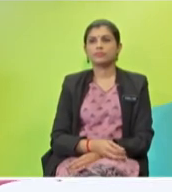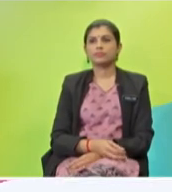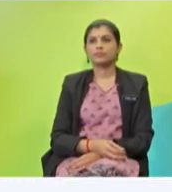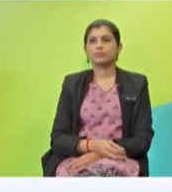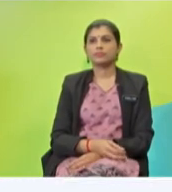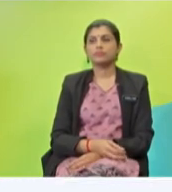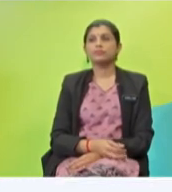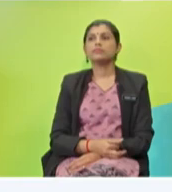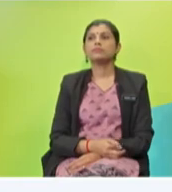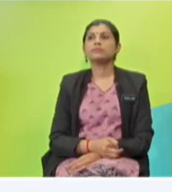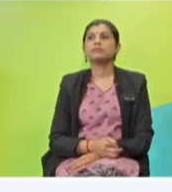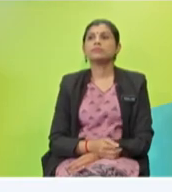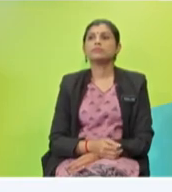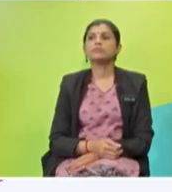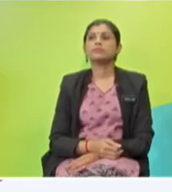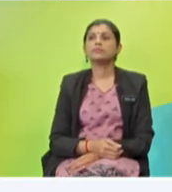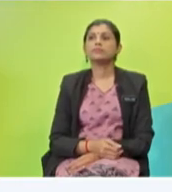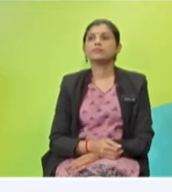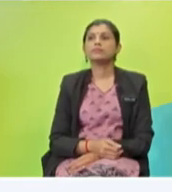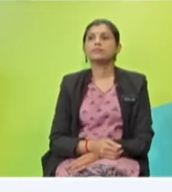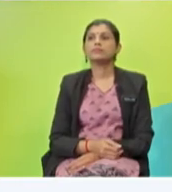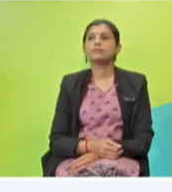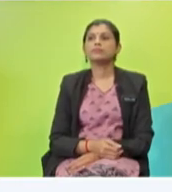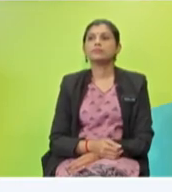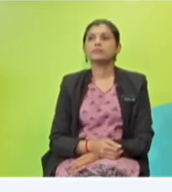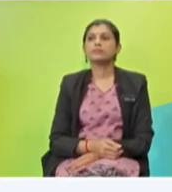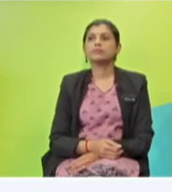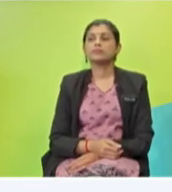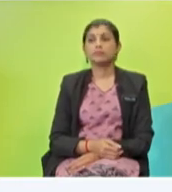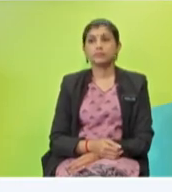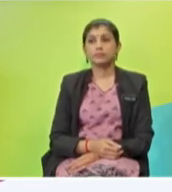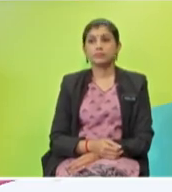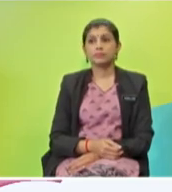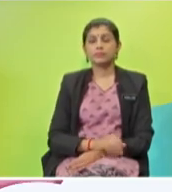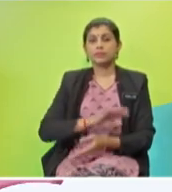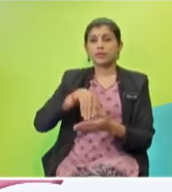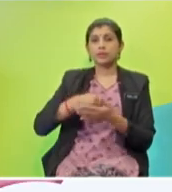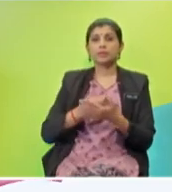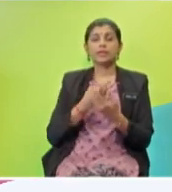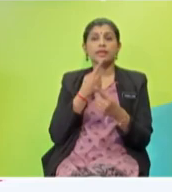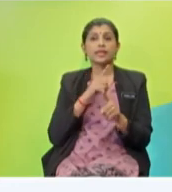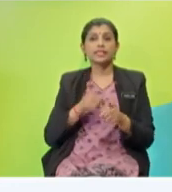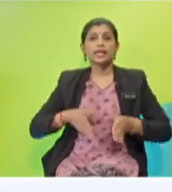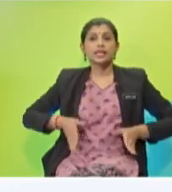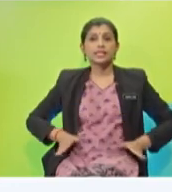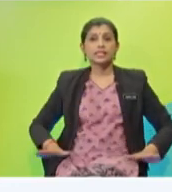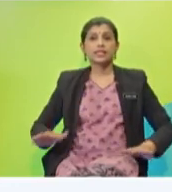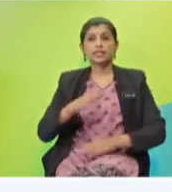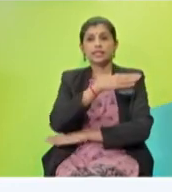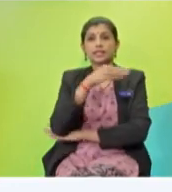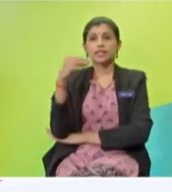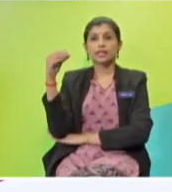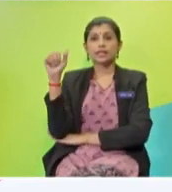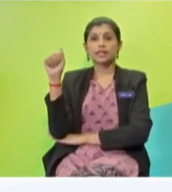Okay, let's look what they have answered. Okay. So, they answered skirt and sandals. Well